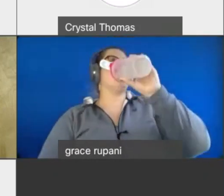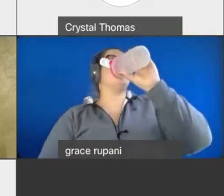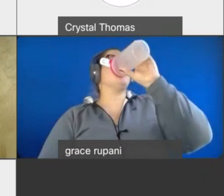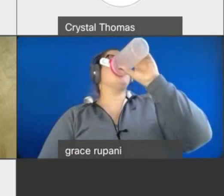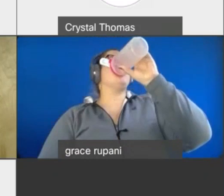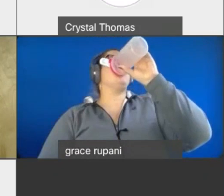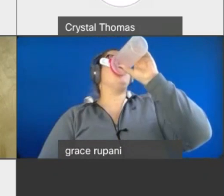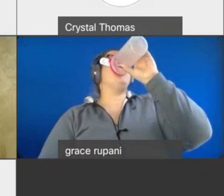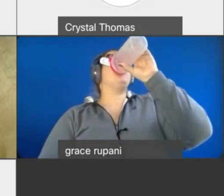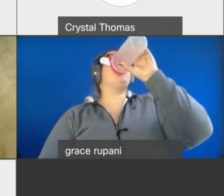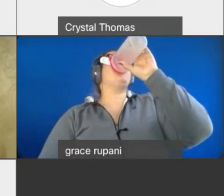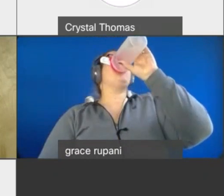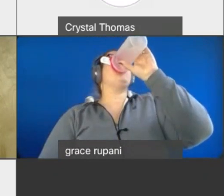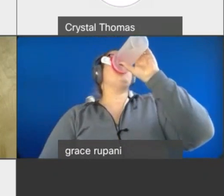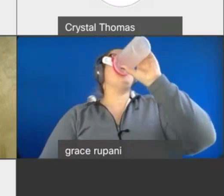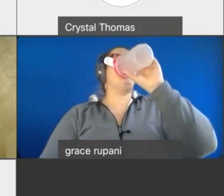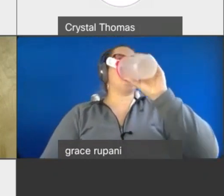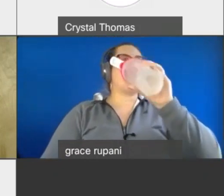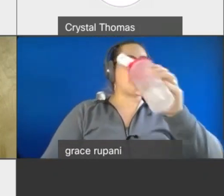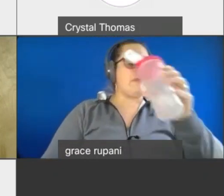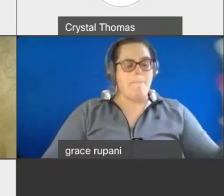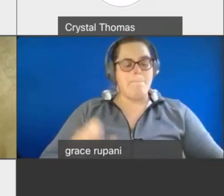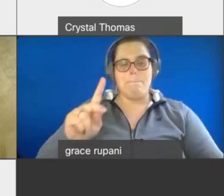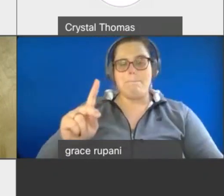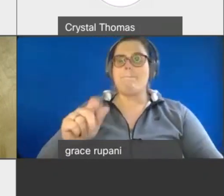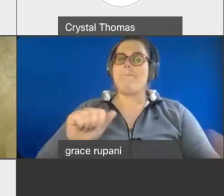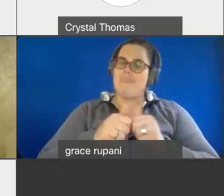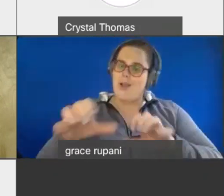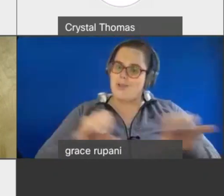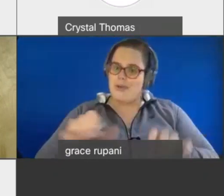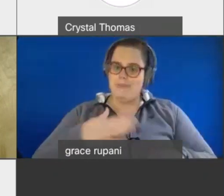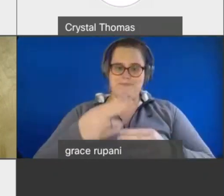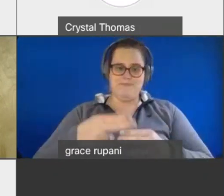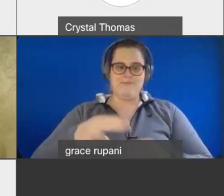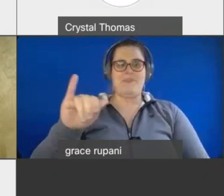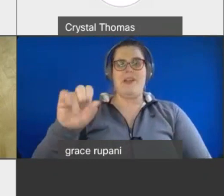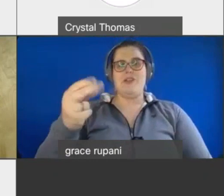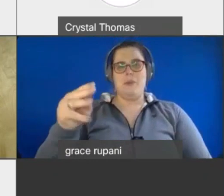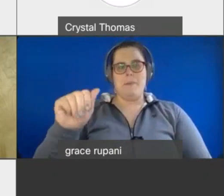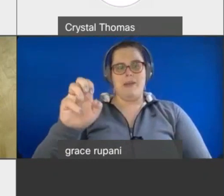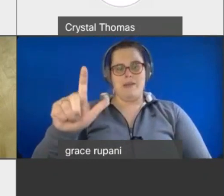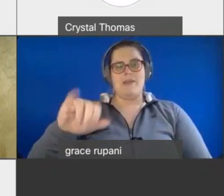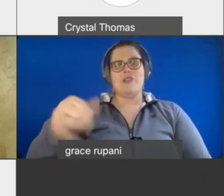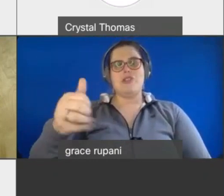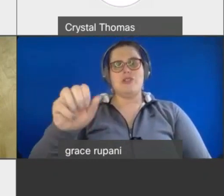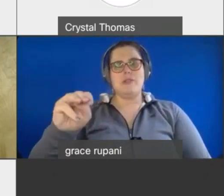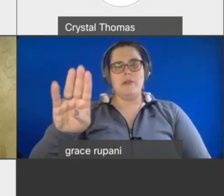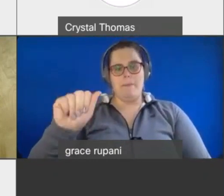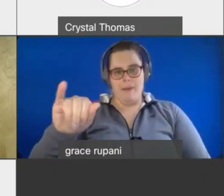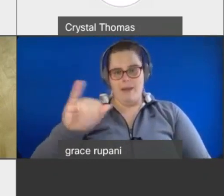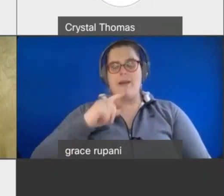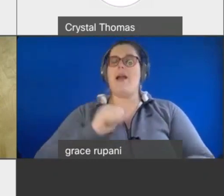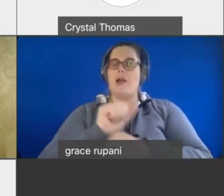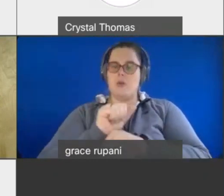Yes, we can hear you. Thank you. Okay, great. All right, how you guys doing? My name is Ishmael Jambai. I'm the Assistant Director of NCC's Community Day